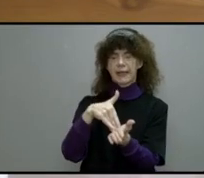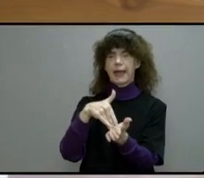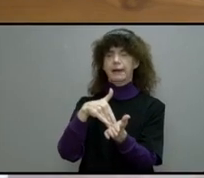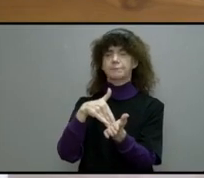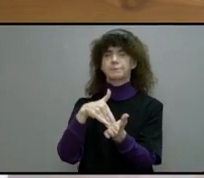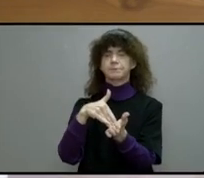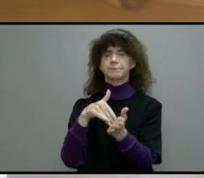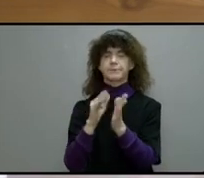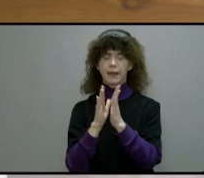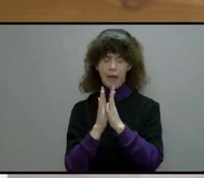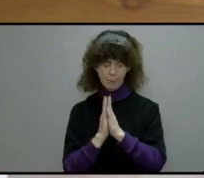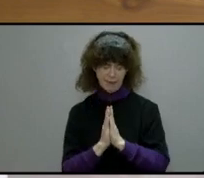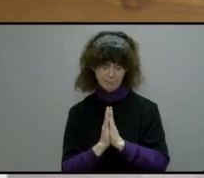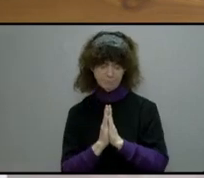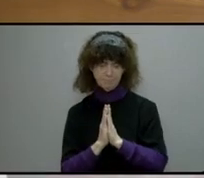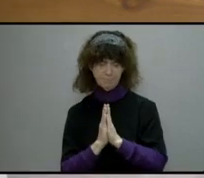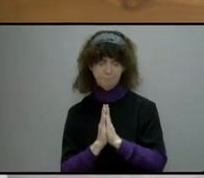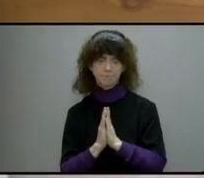Amen.